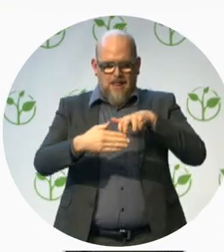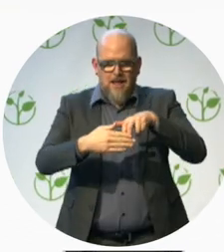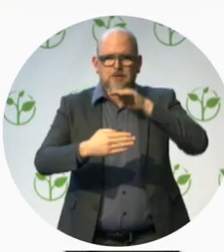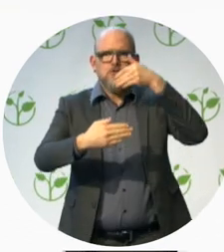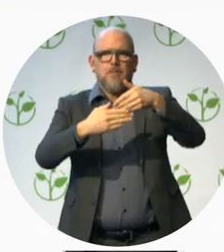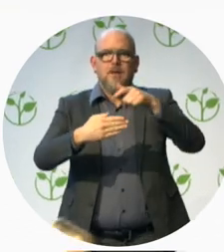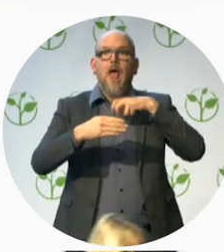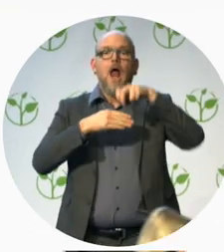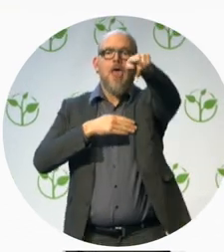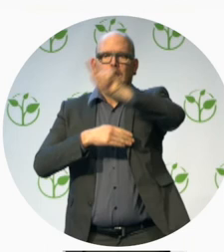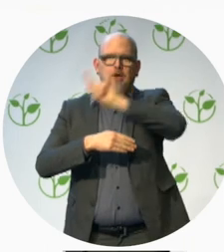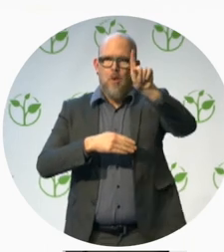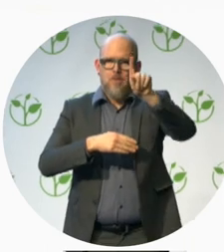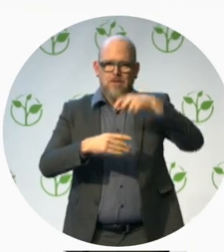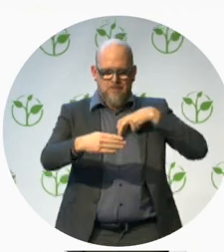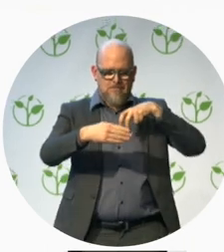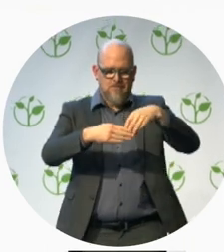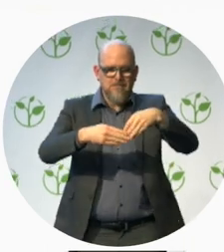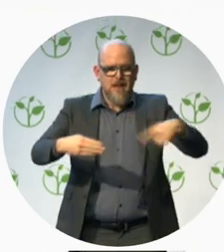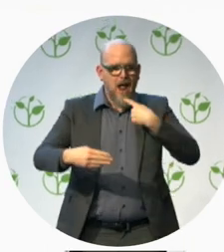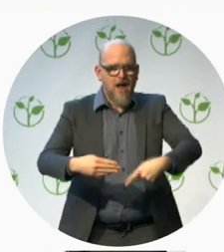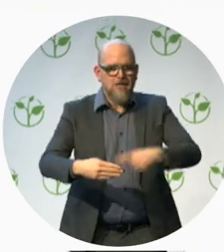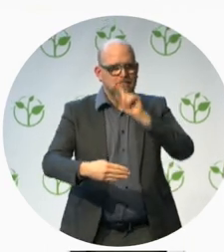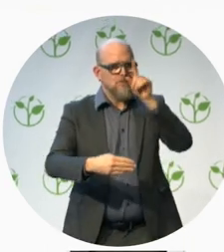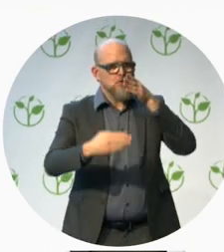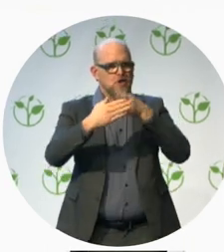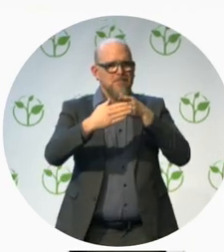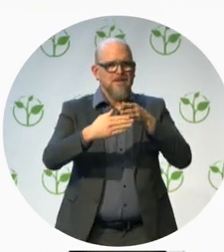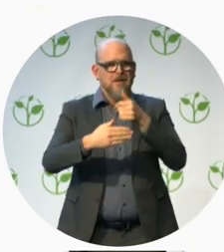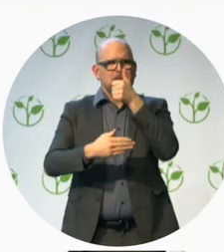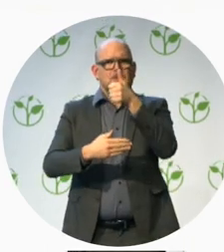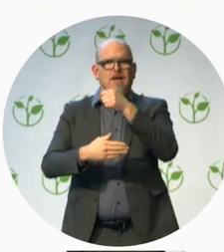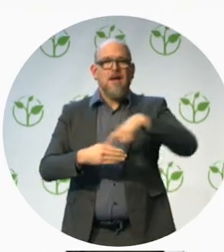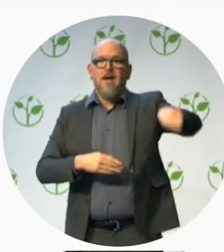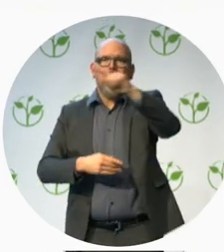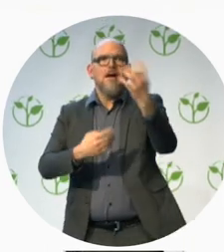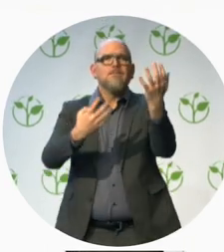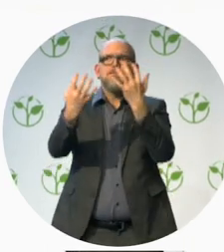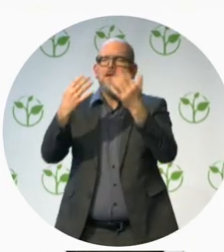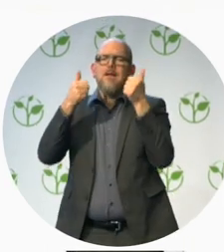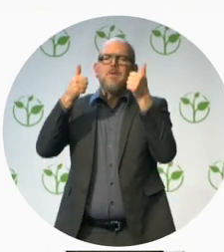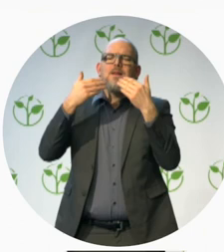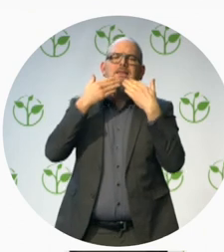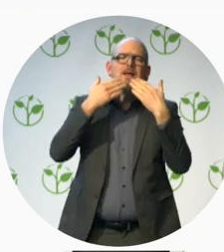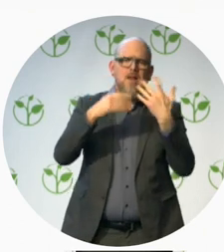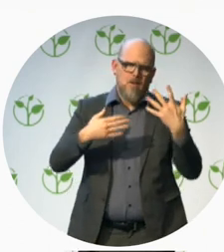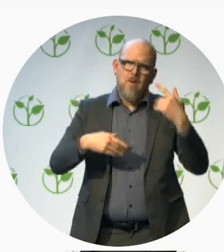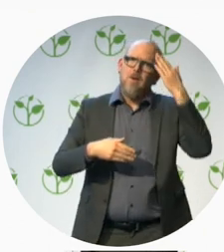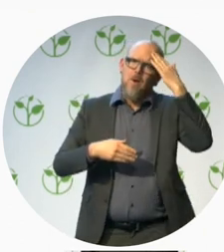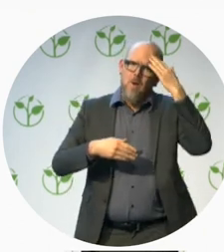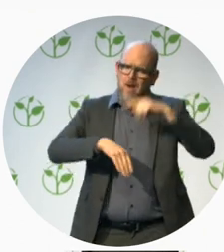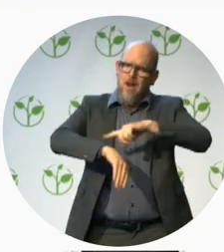You are all fantastic to come for this award ceremony. It's been a long day from 8:45,